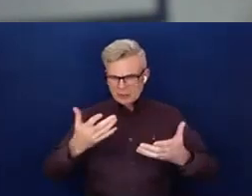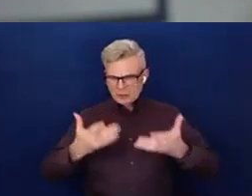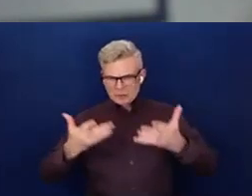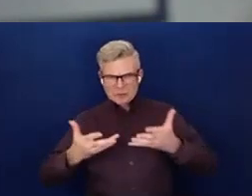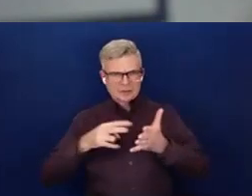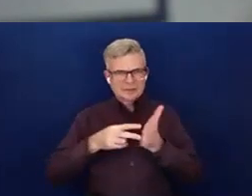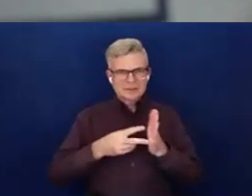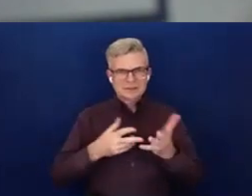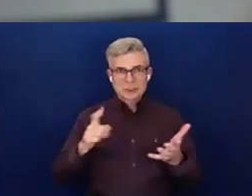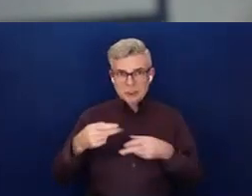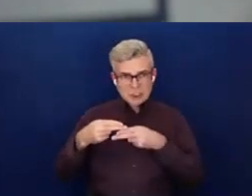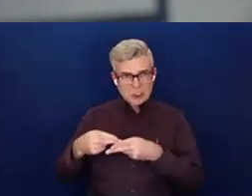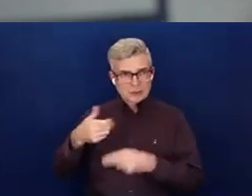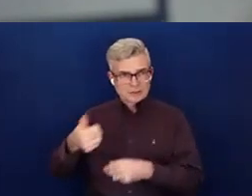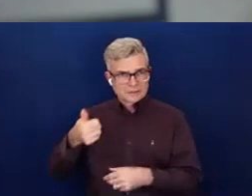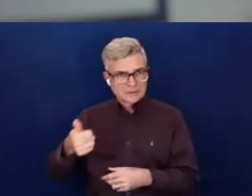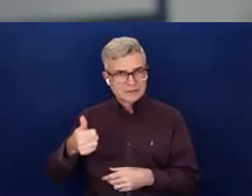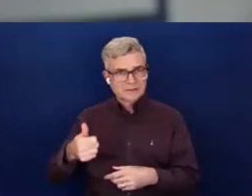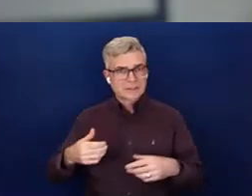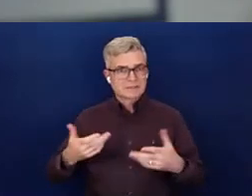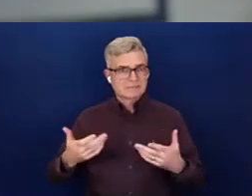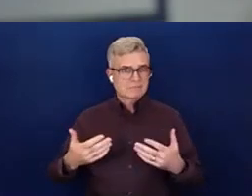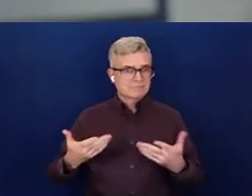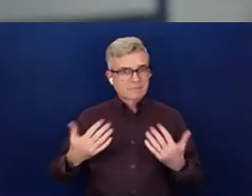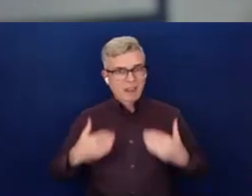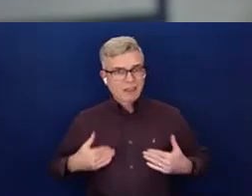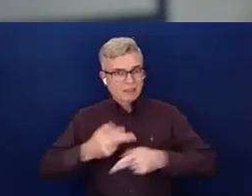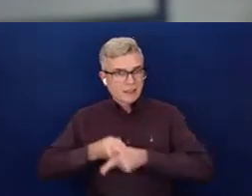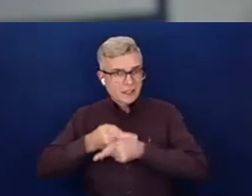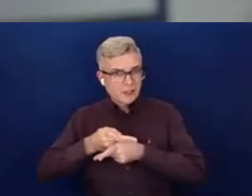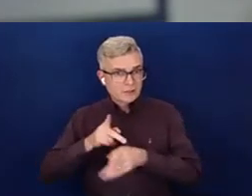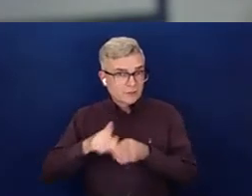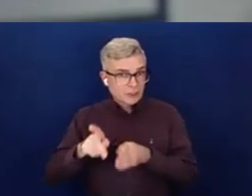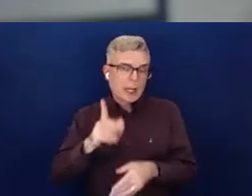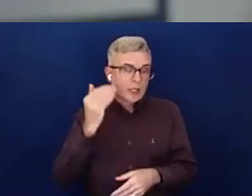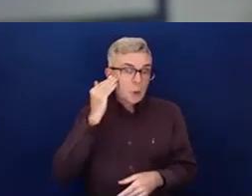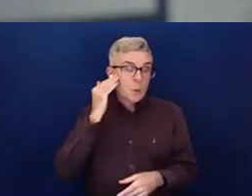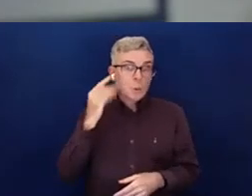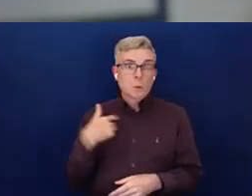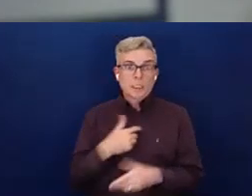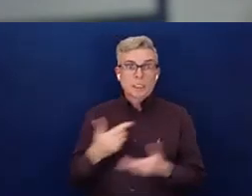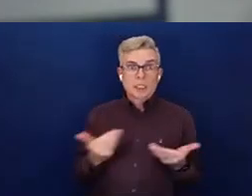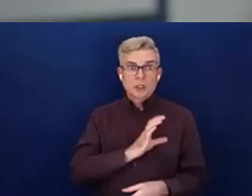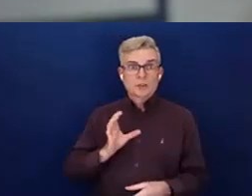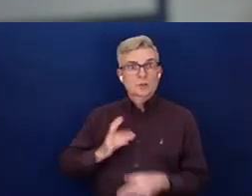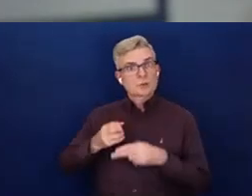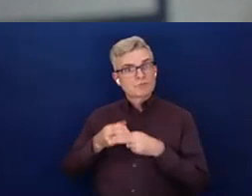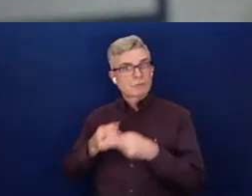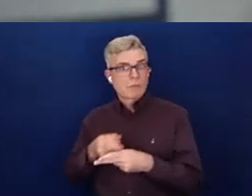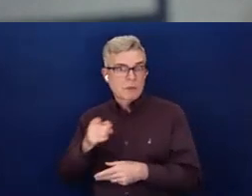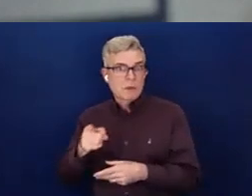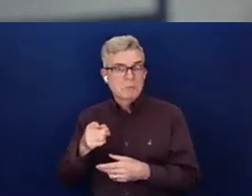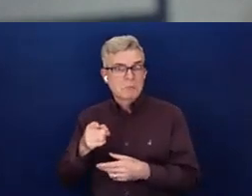themselves healthcare professionals? I mean, I know us here at the council would consider them healthcare professionals, Right. absolutely.